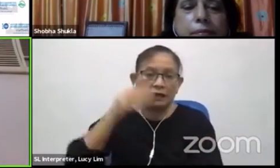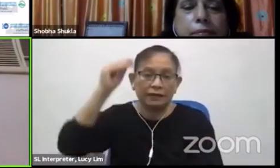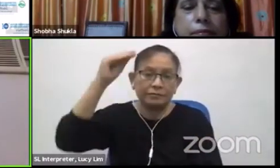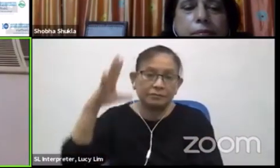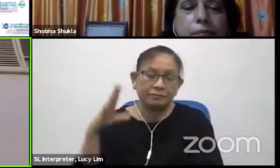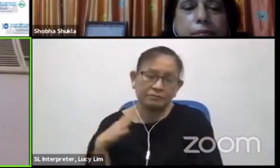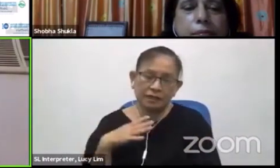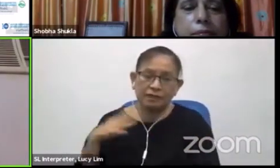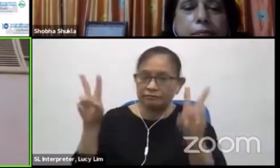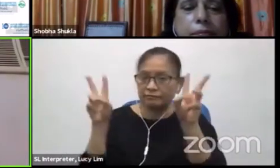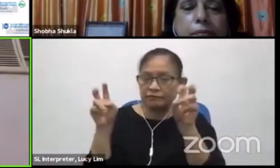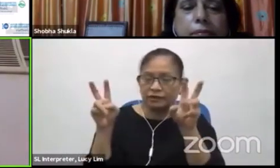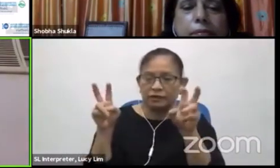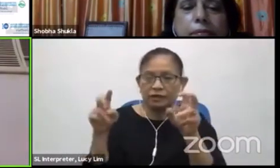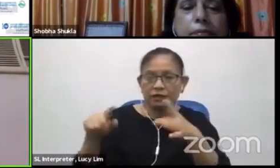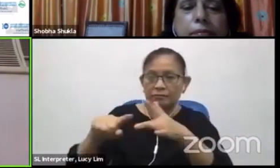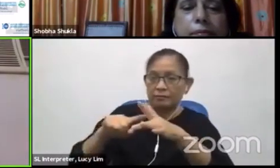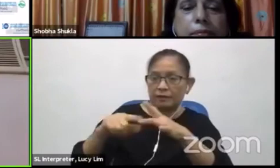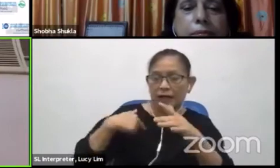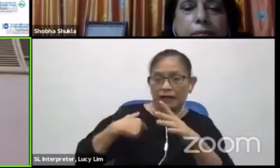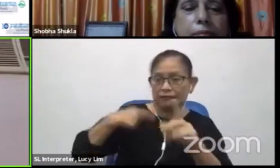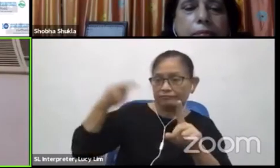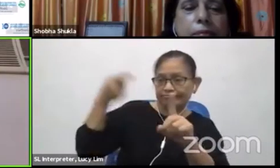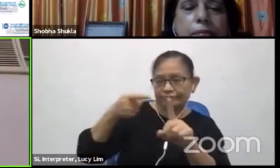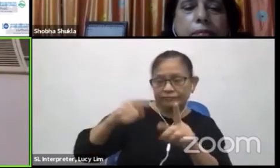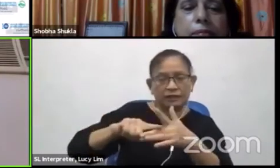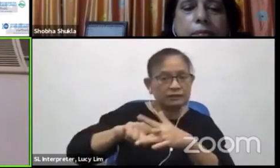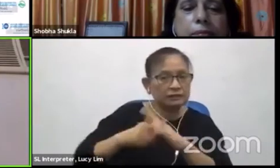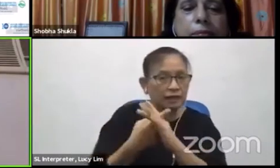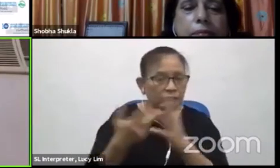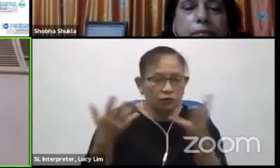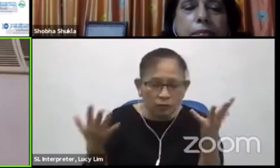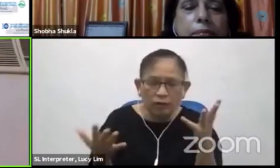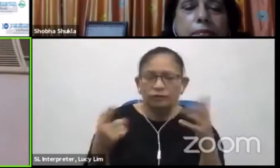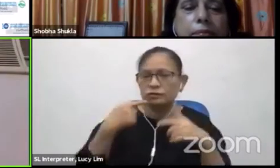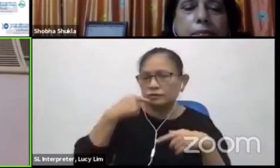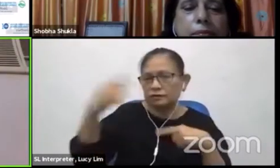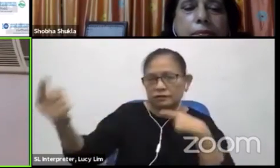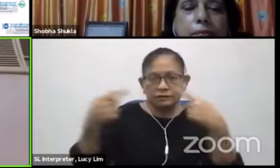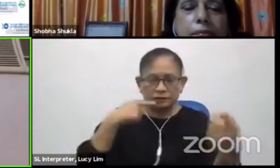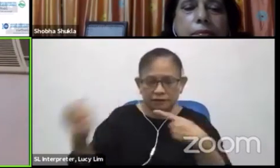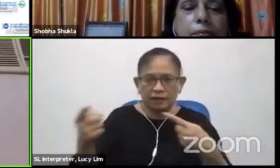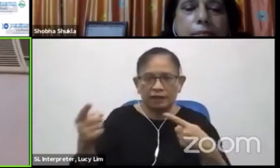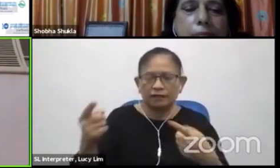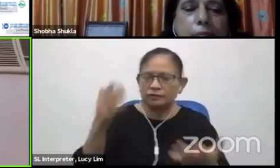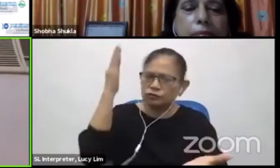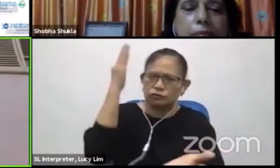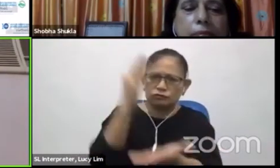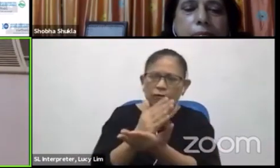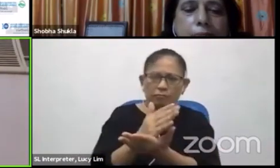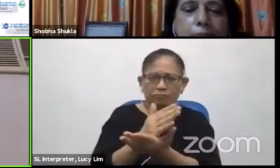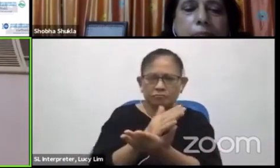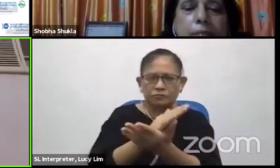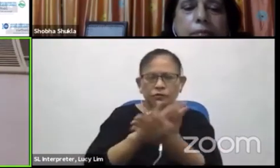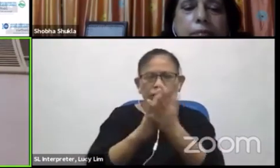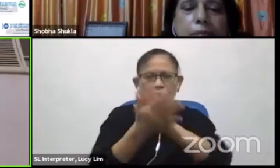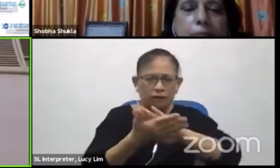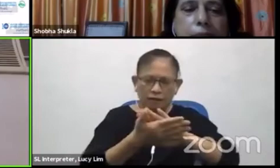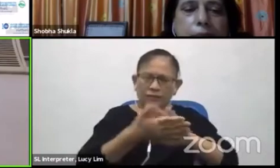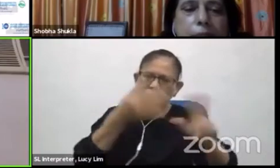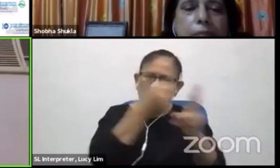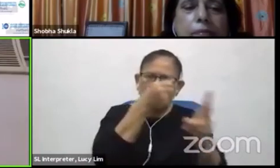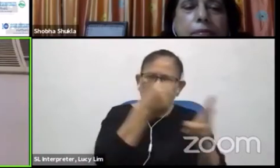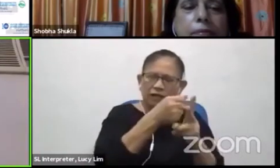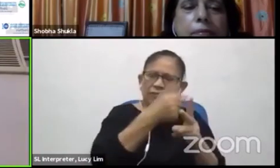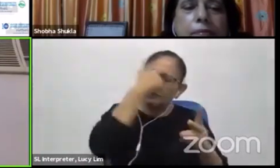my beginning point isn't to tell everybody that, you know, stop being violent, this is what respect is, this is what you need to do